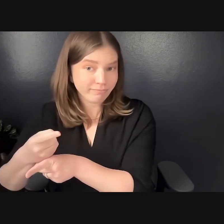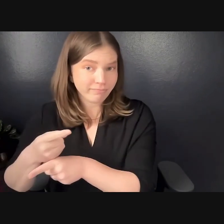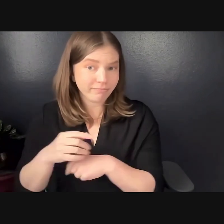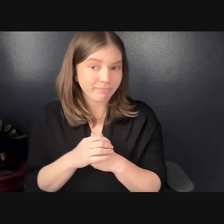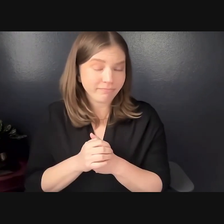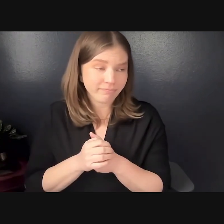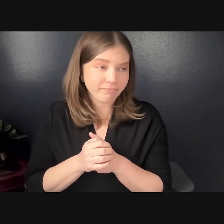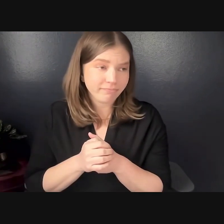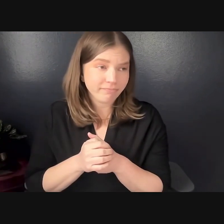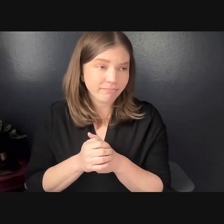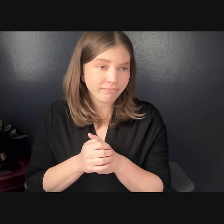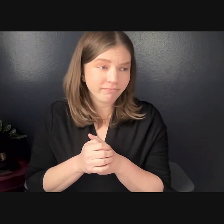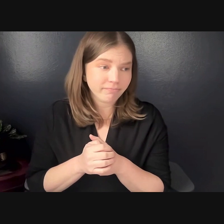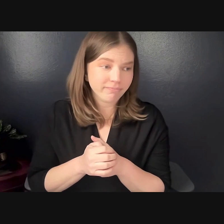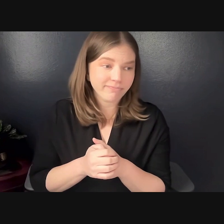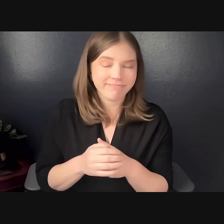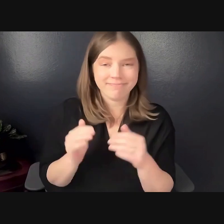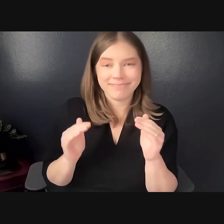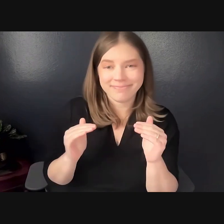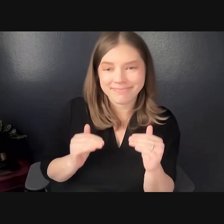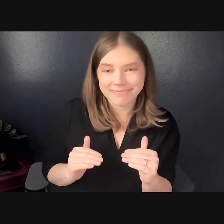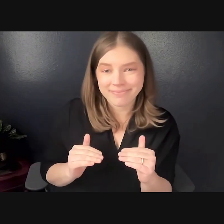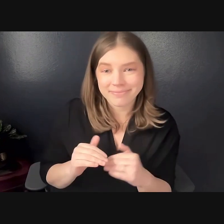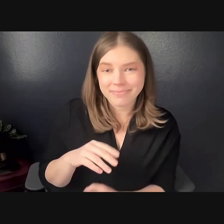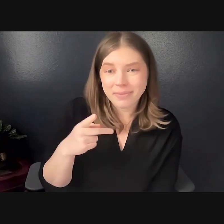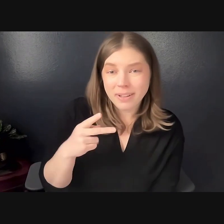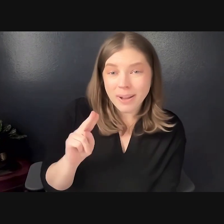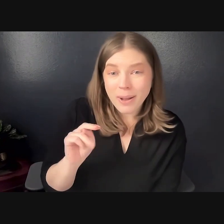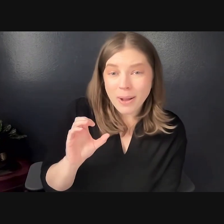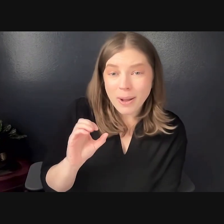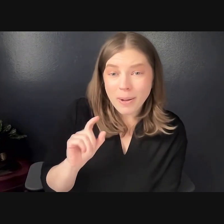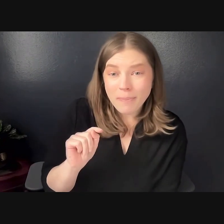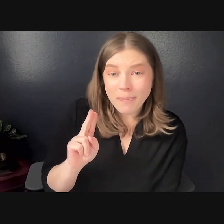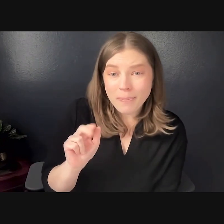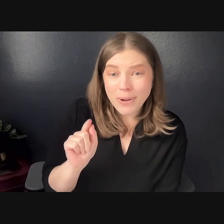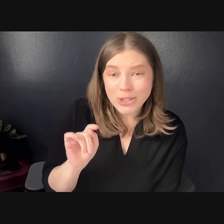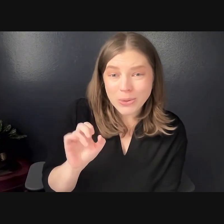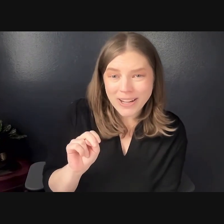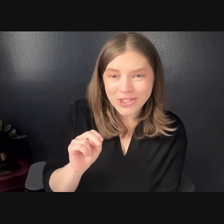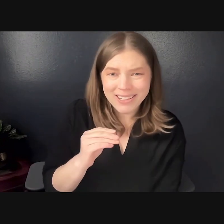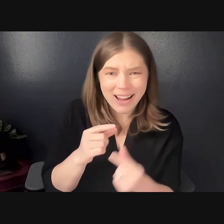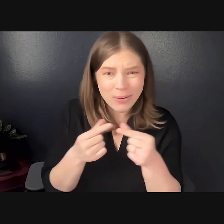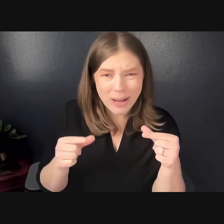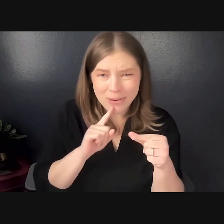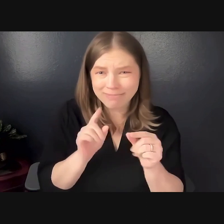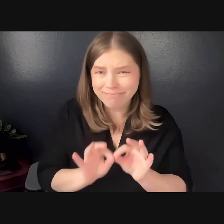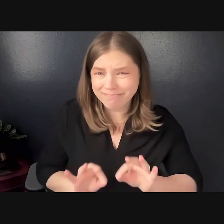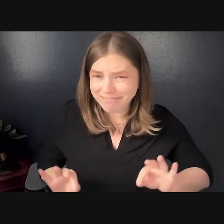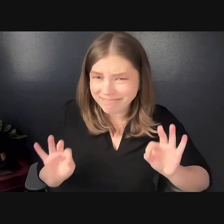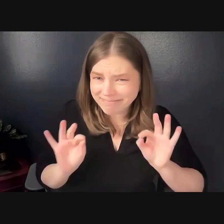has a dictionary ready to go, and is ready to catch those technical terms and jargon.